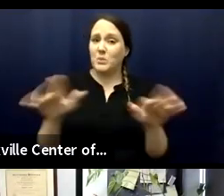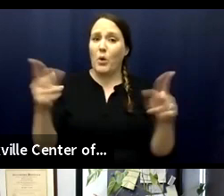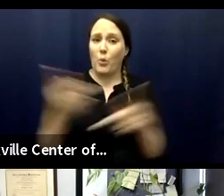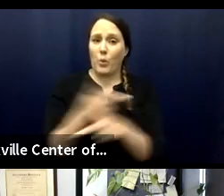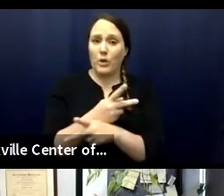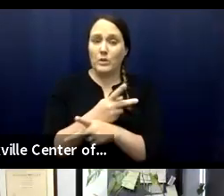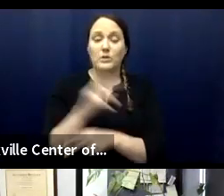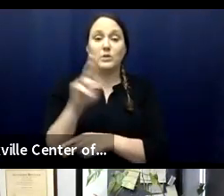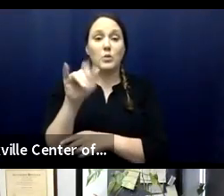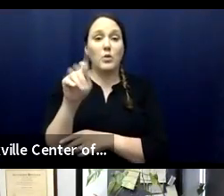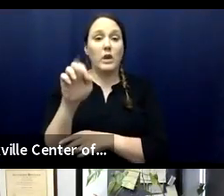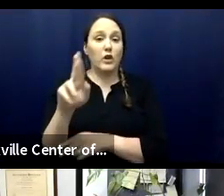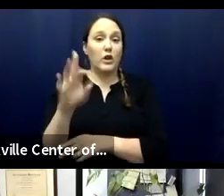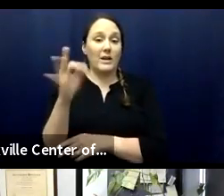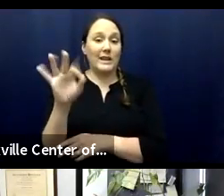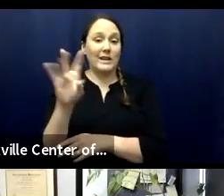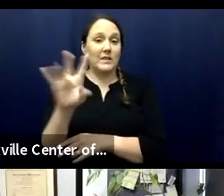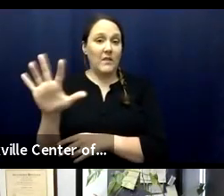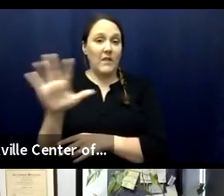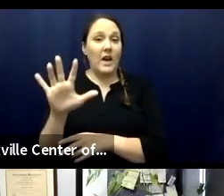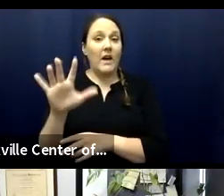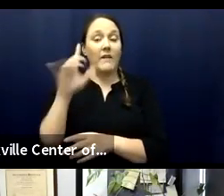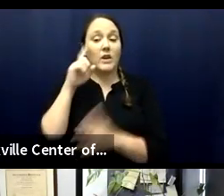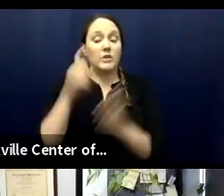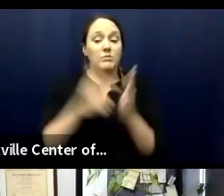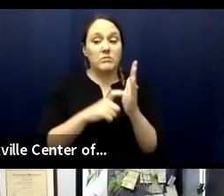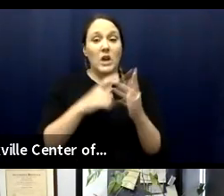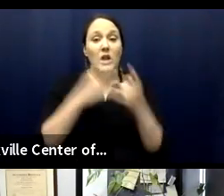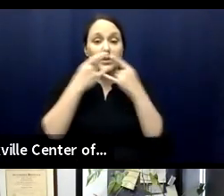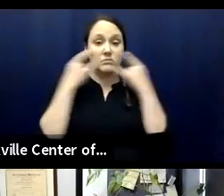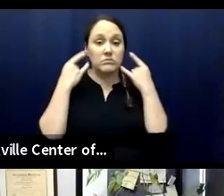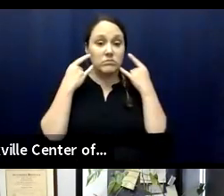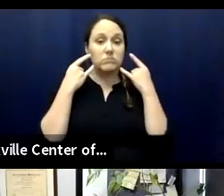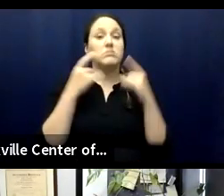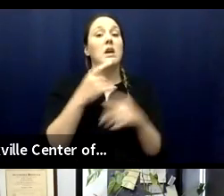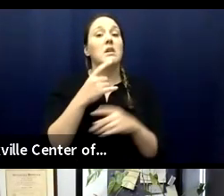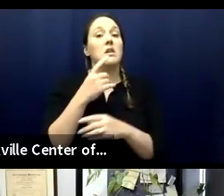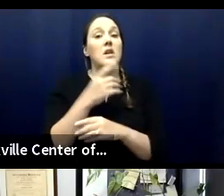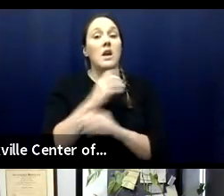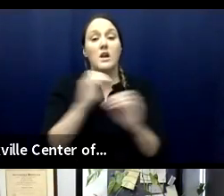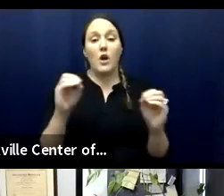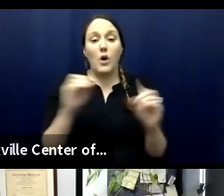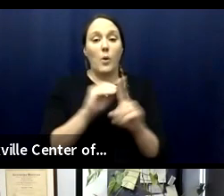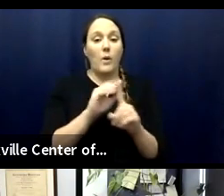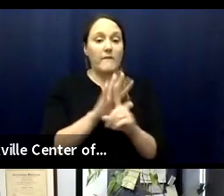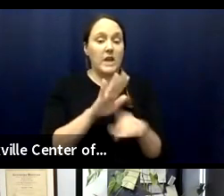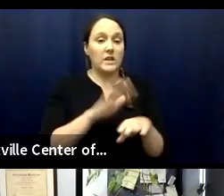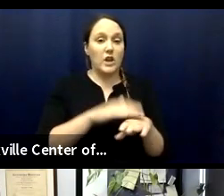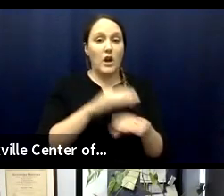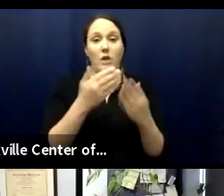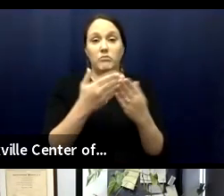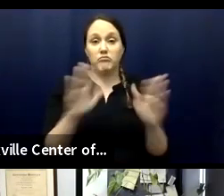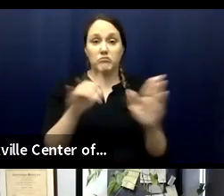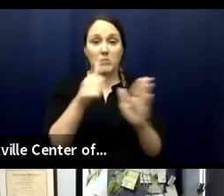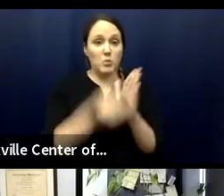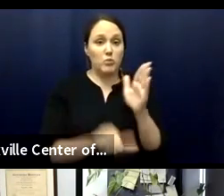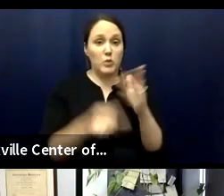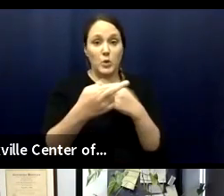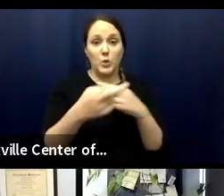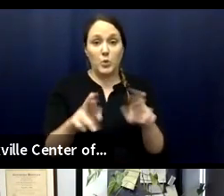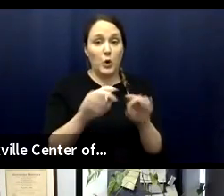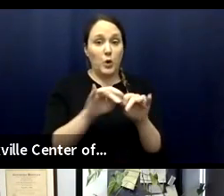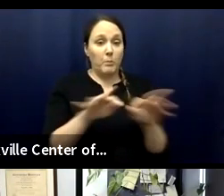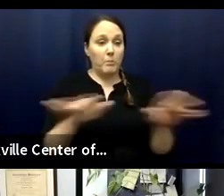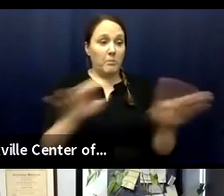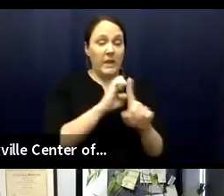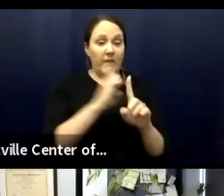in 1975, found that the wearing of a surgical face mask had no effect upon the overall operating room environmental